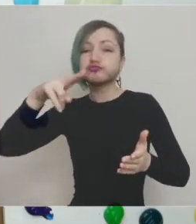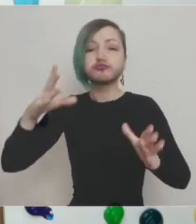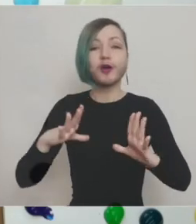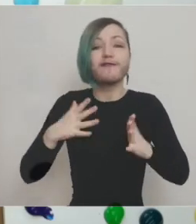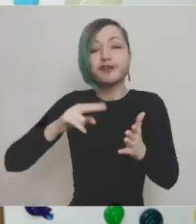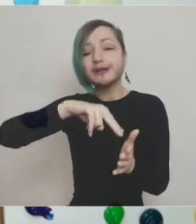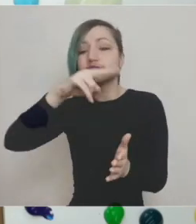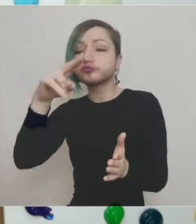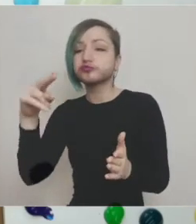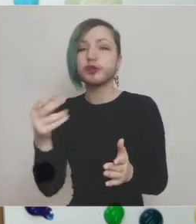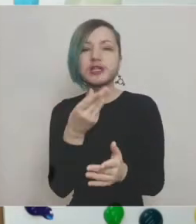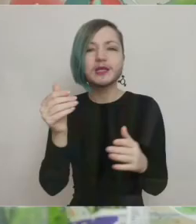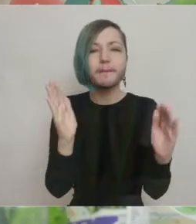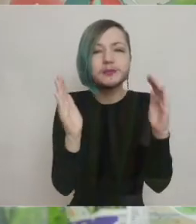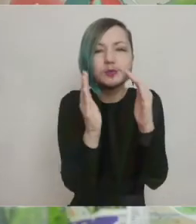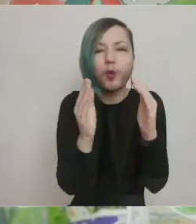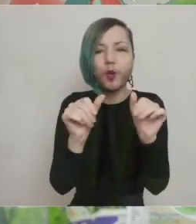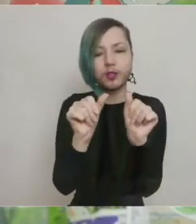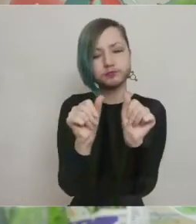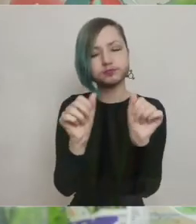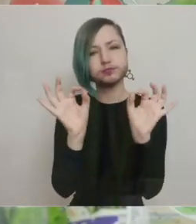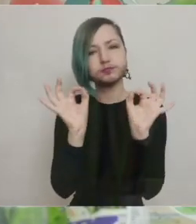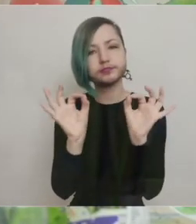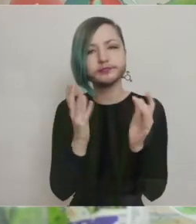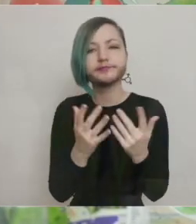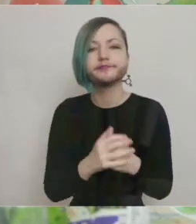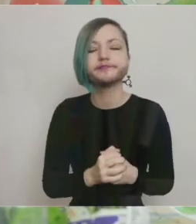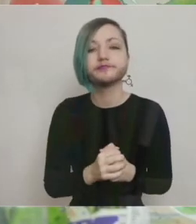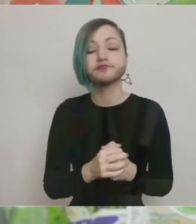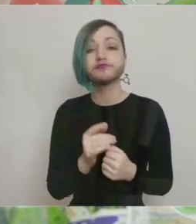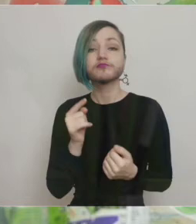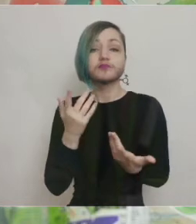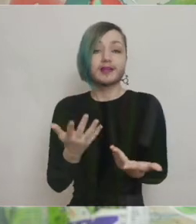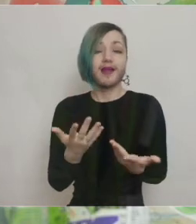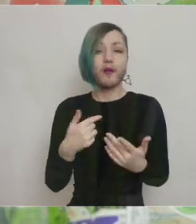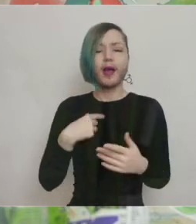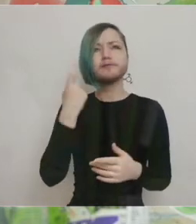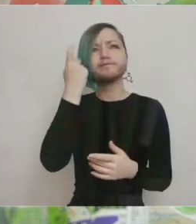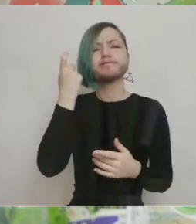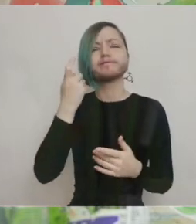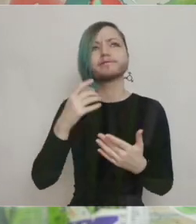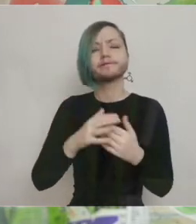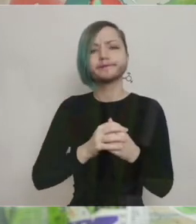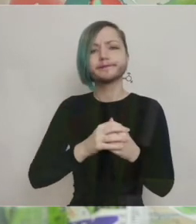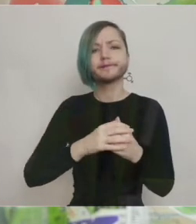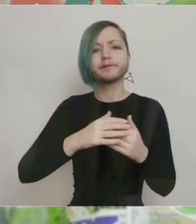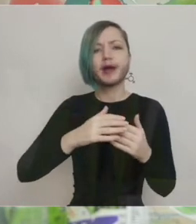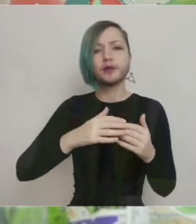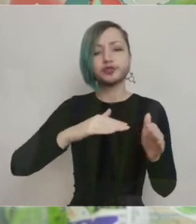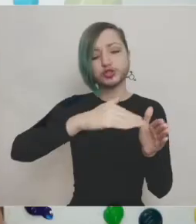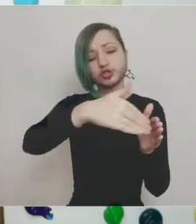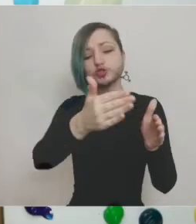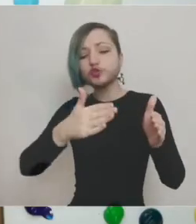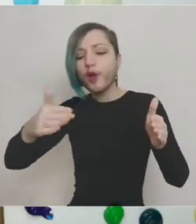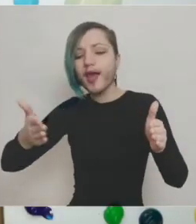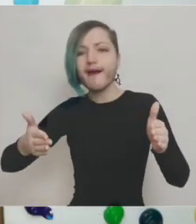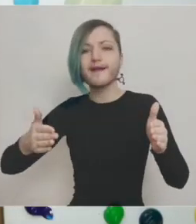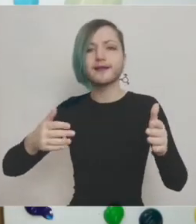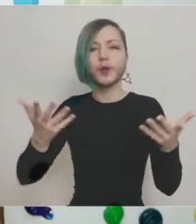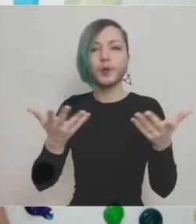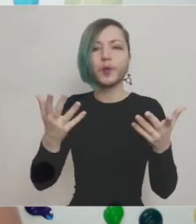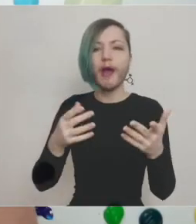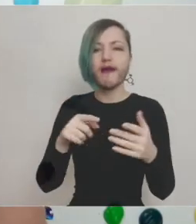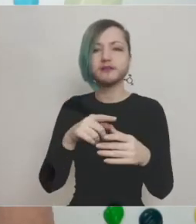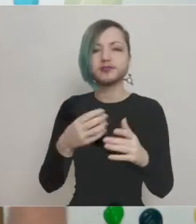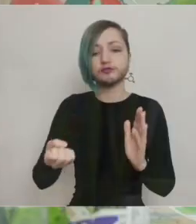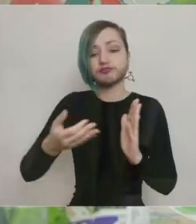some smaller, tighter shapes like that. And in this, I'm thinking about where I want my shoreline to be for the water. So I'll draw